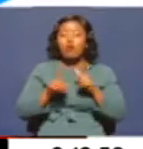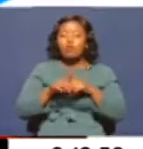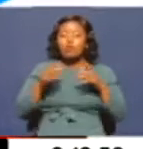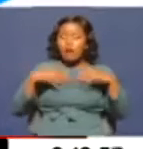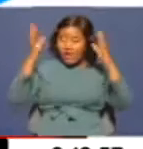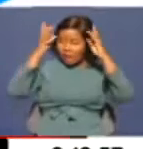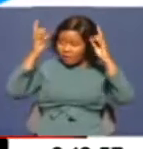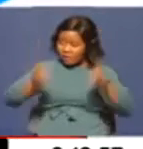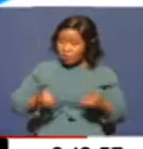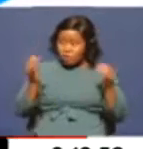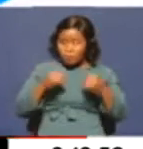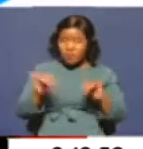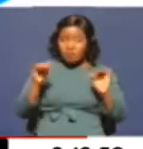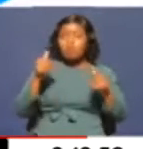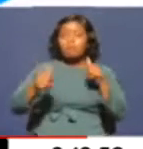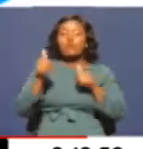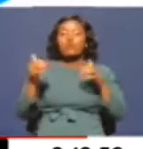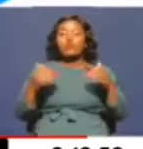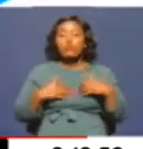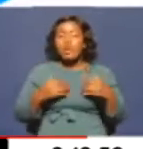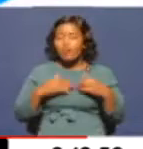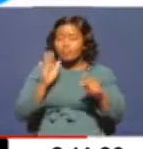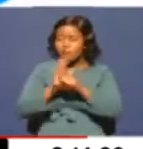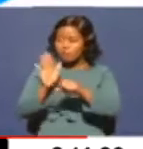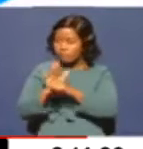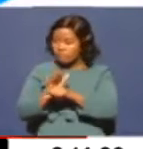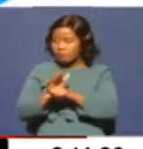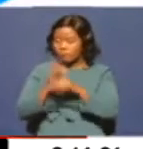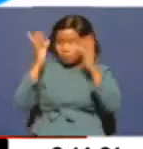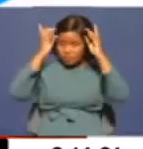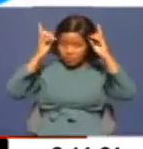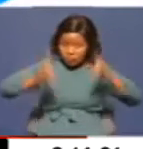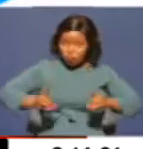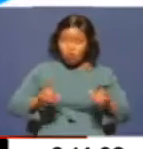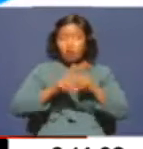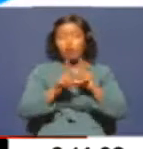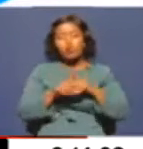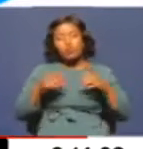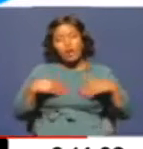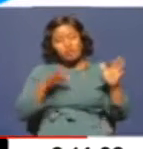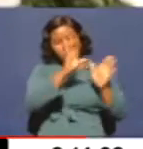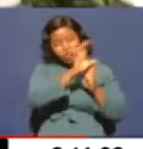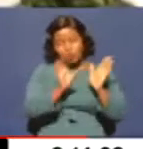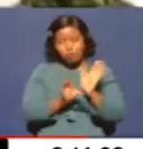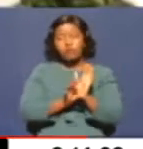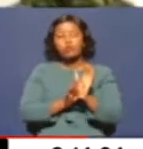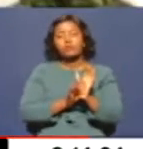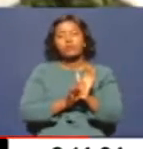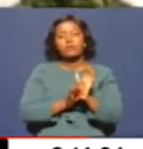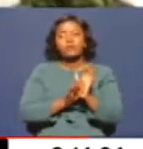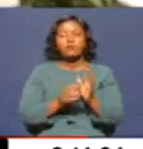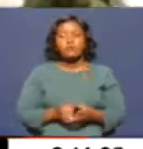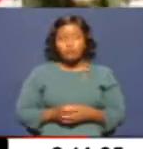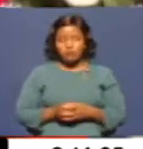is provided for in most jurisdictions and entrenched in our constitutional and normative frameworks.